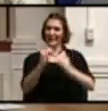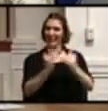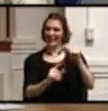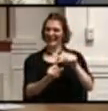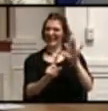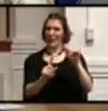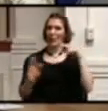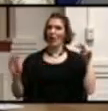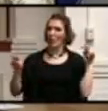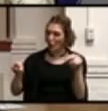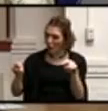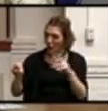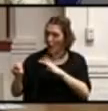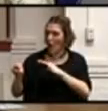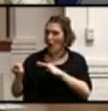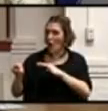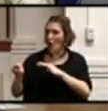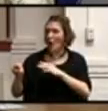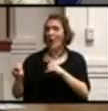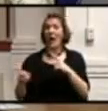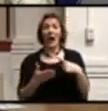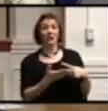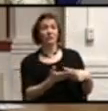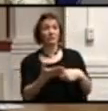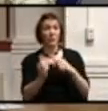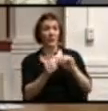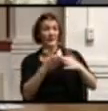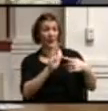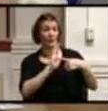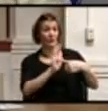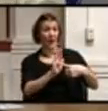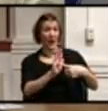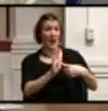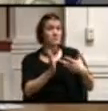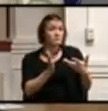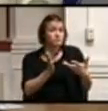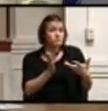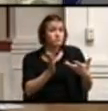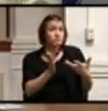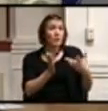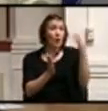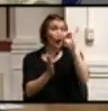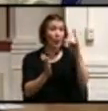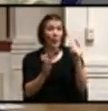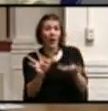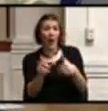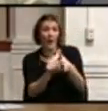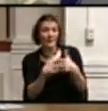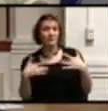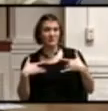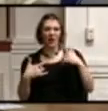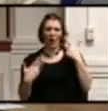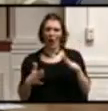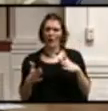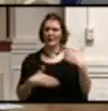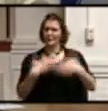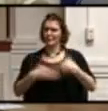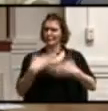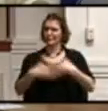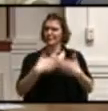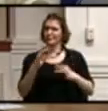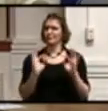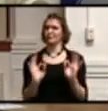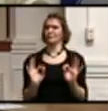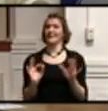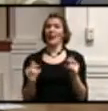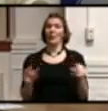talking with our town representative about the police fire facility. There's been a lot of work that's gone on behind the